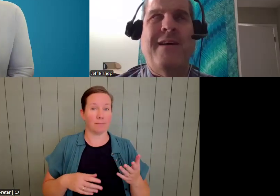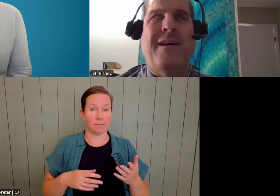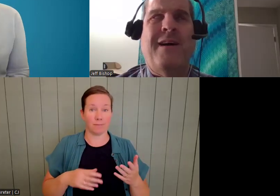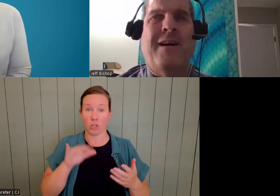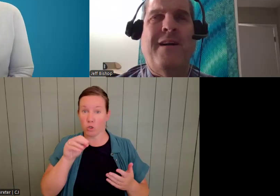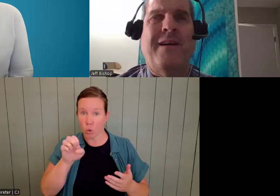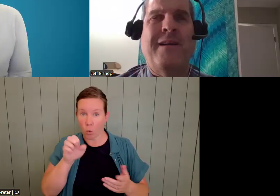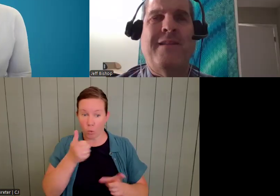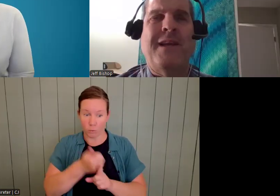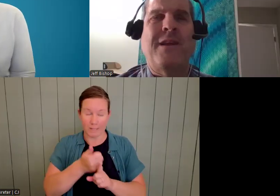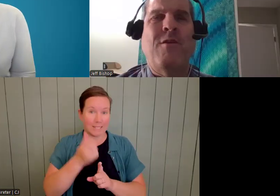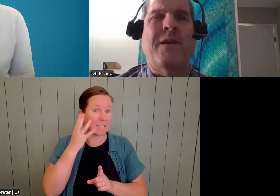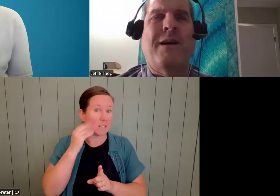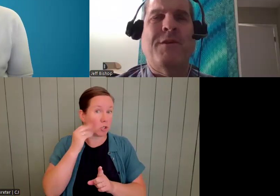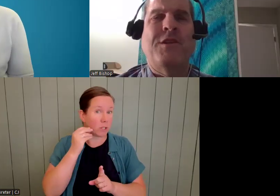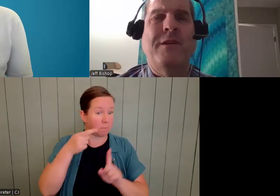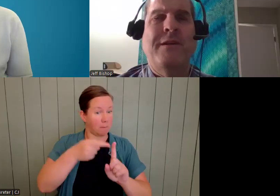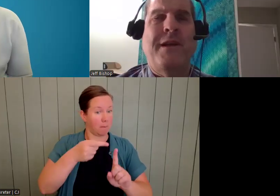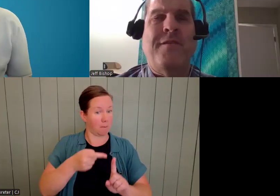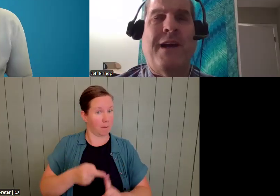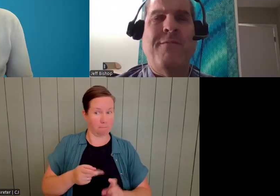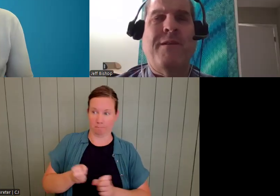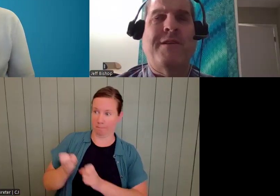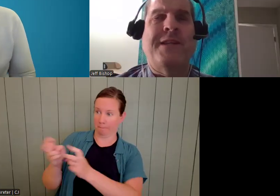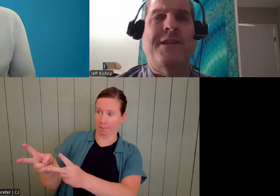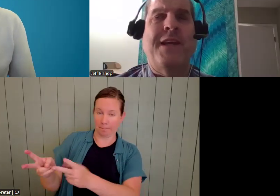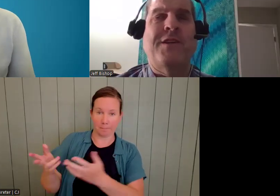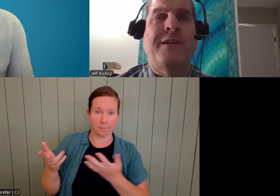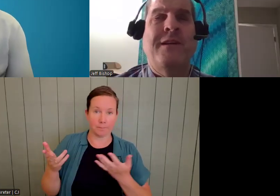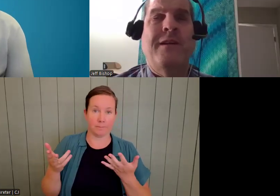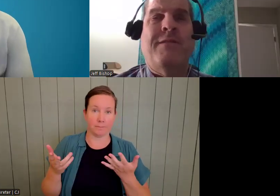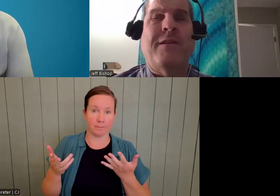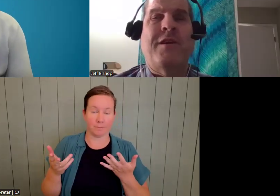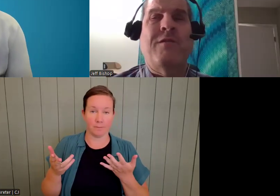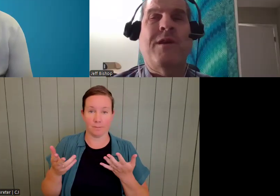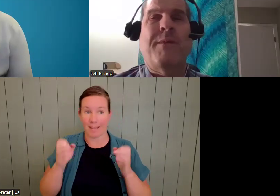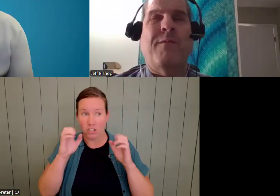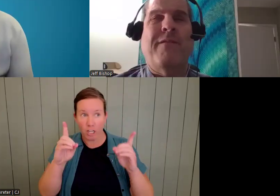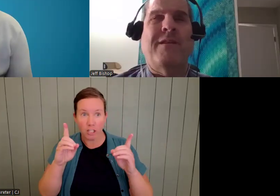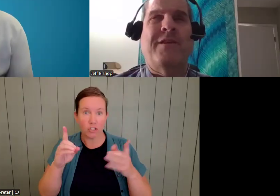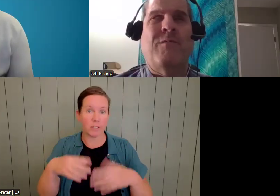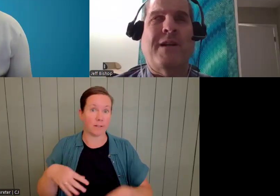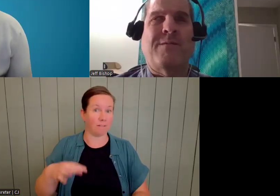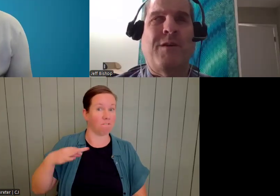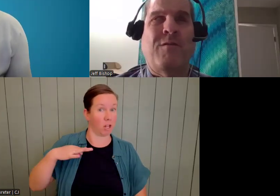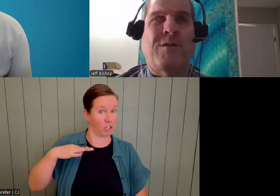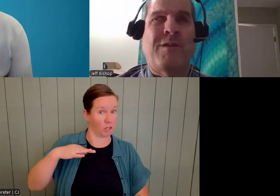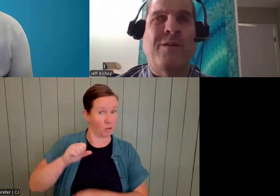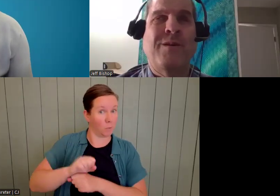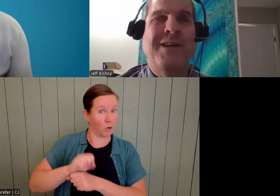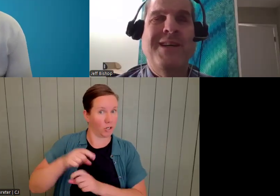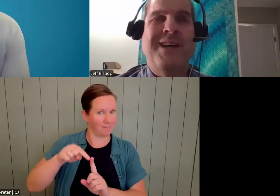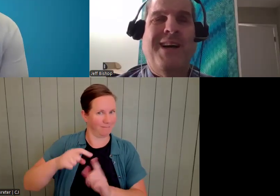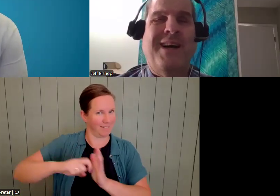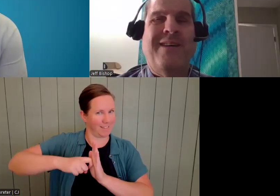that are things that you have accomplished in your life, whether it's education, volunteer work. By the way, volunteer work is really crucial